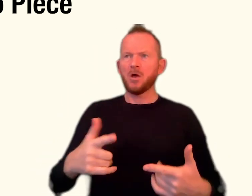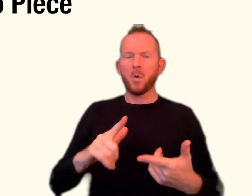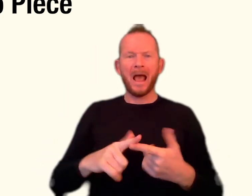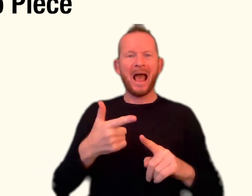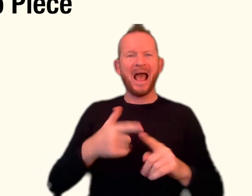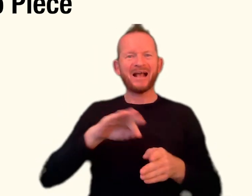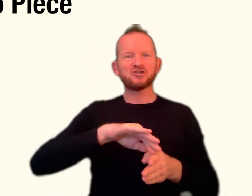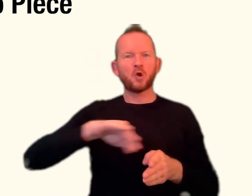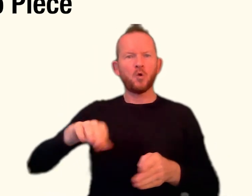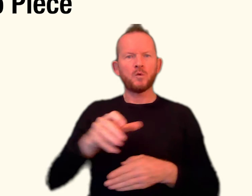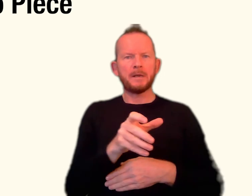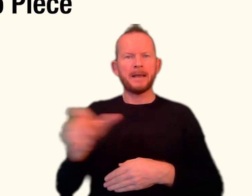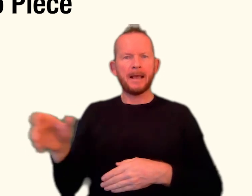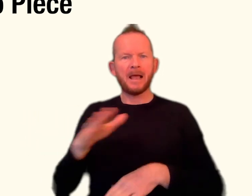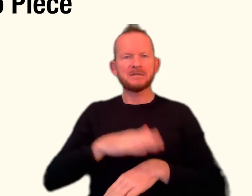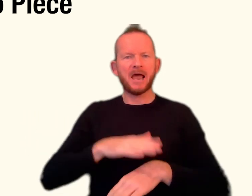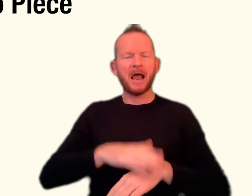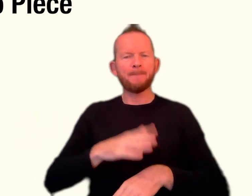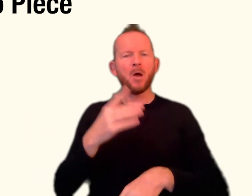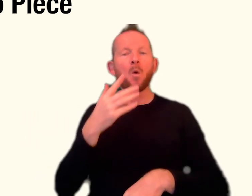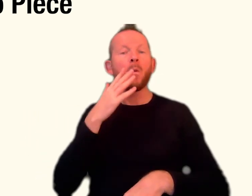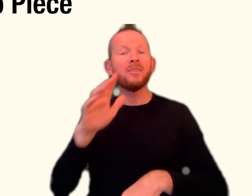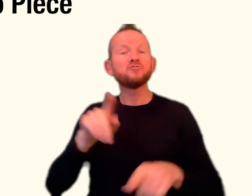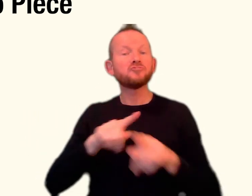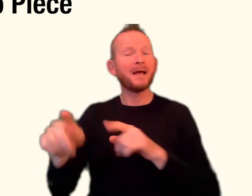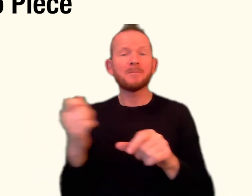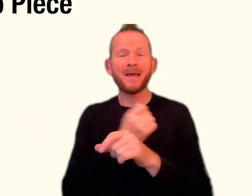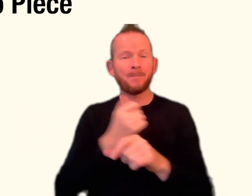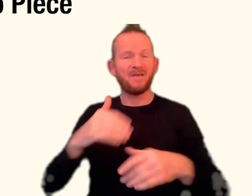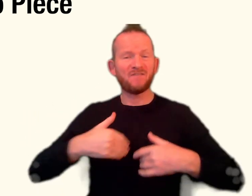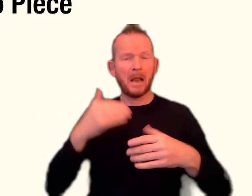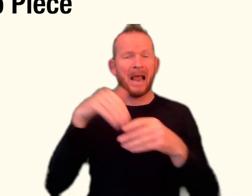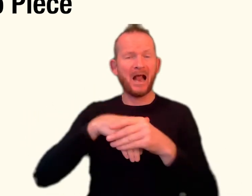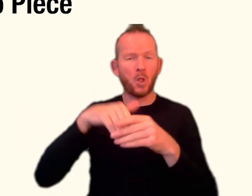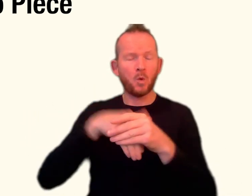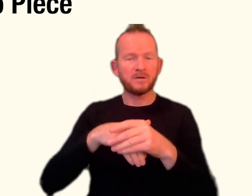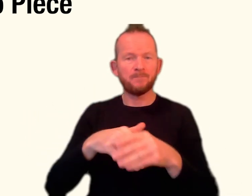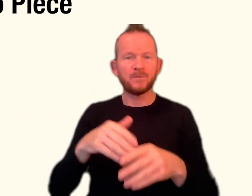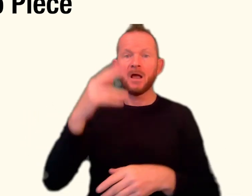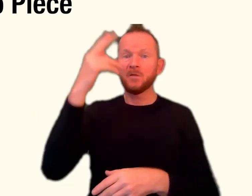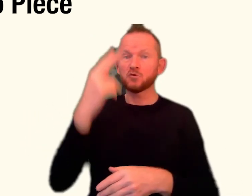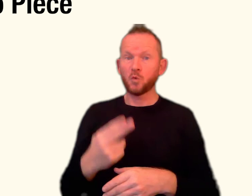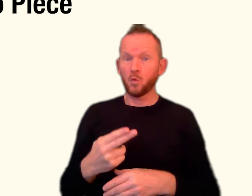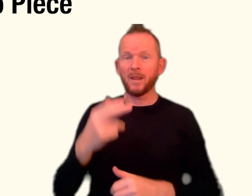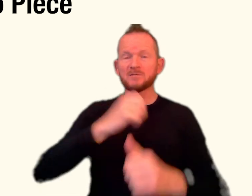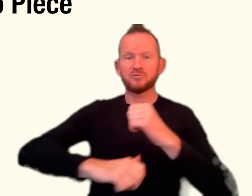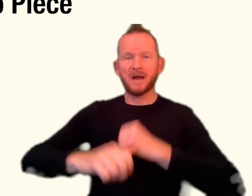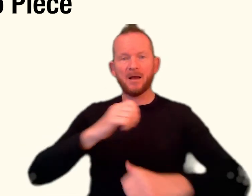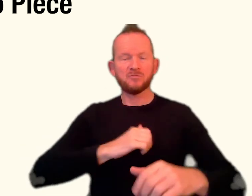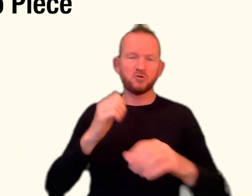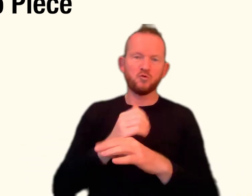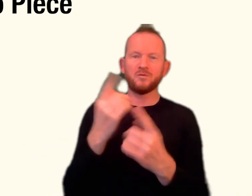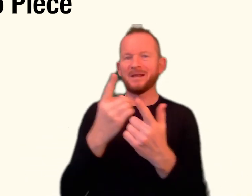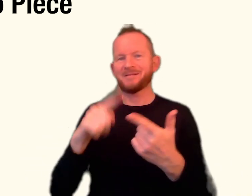excluded at a time when they were trying to make me feel included. The school was really proud to do other things, like they installed a